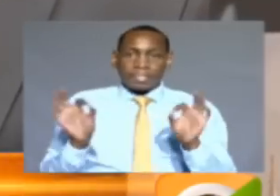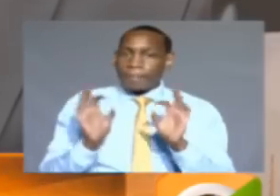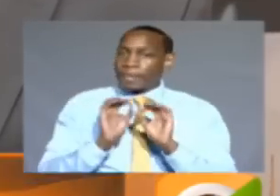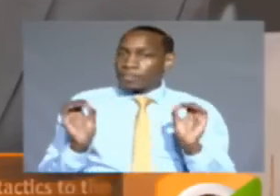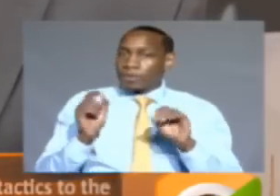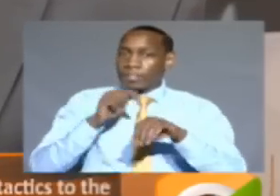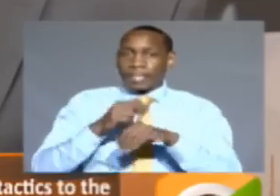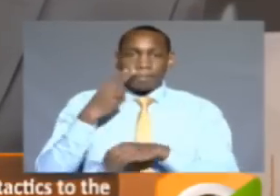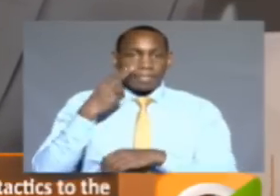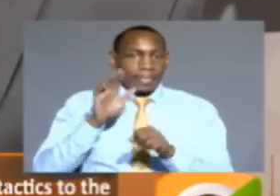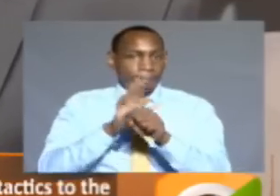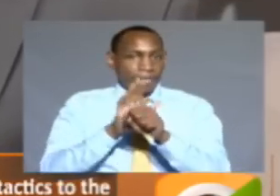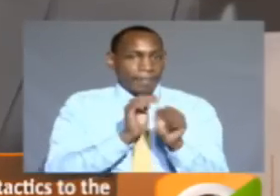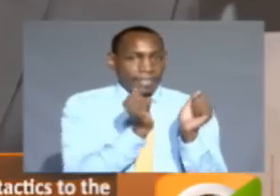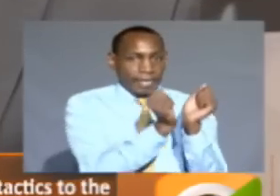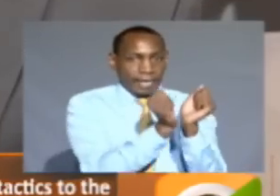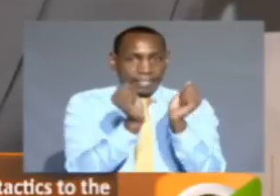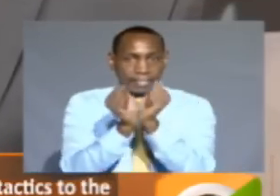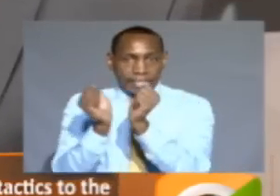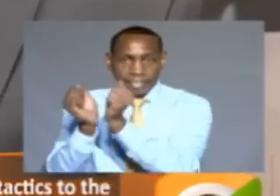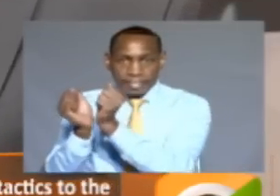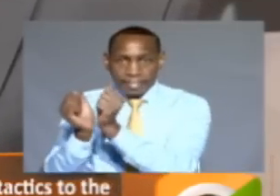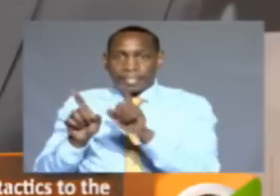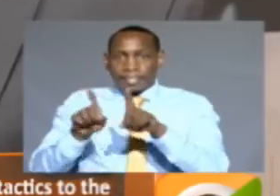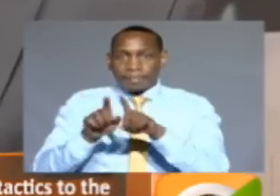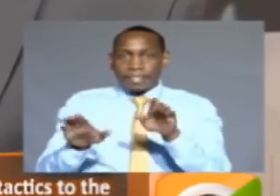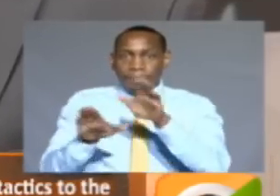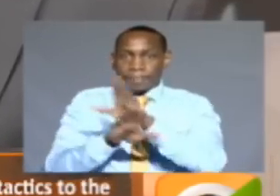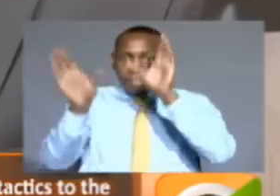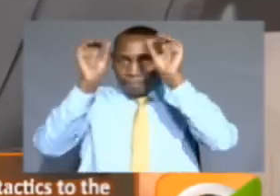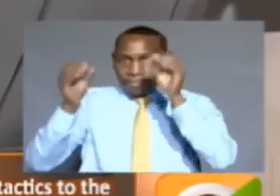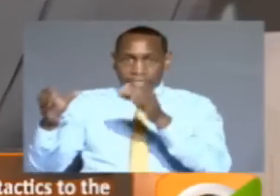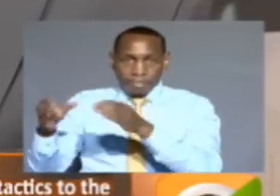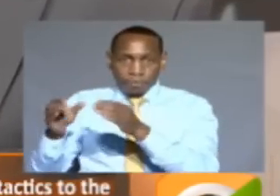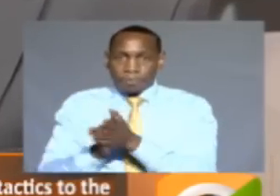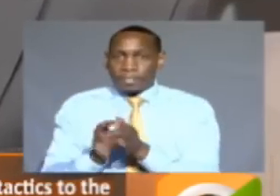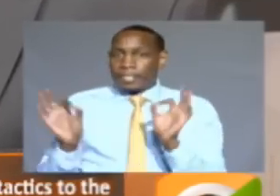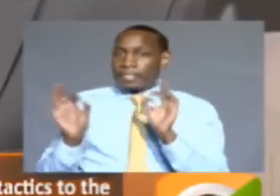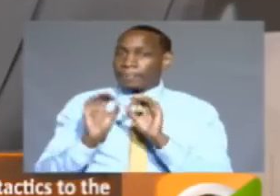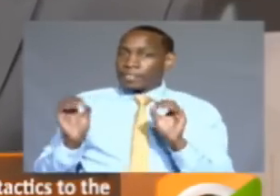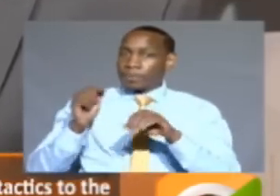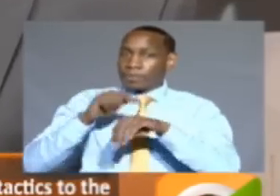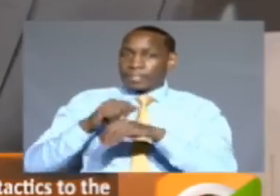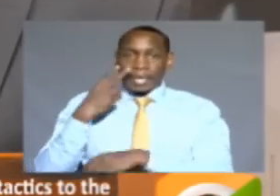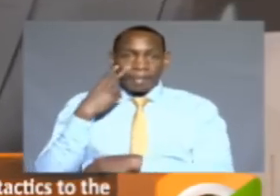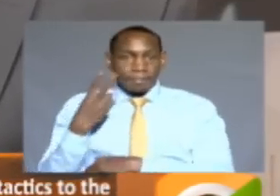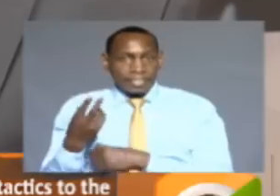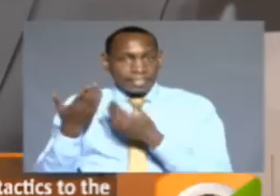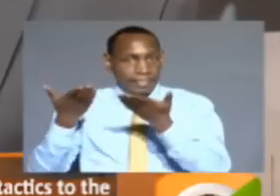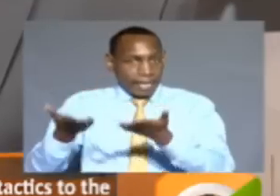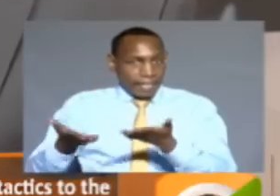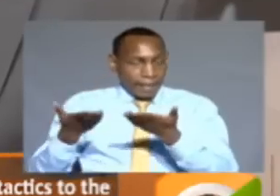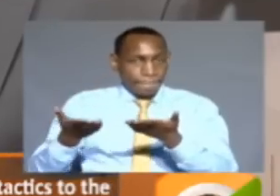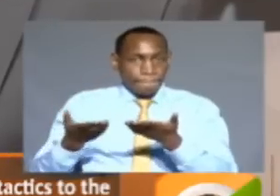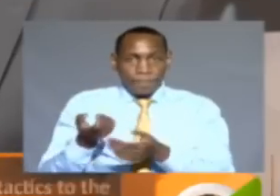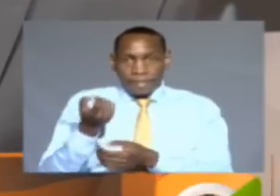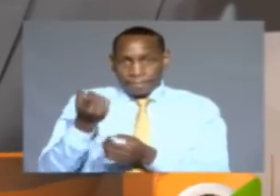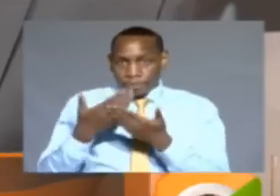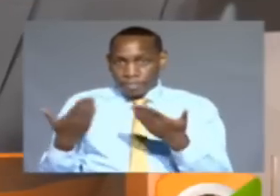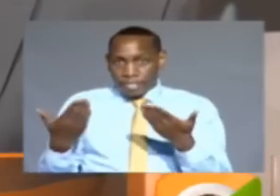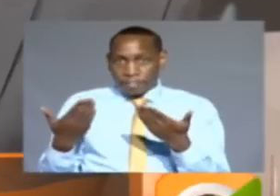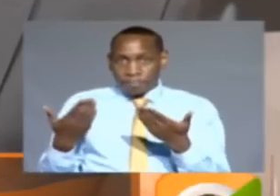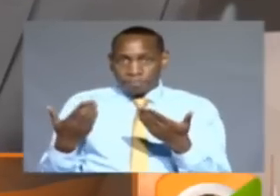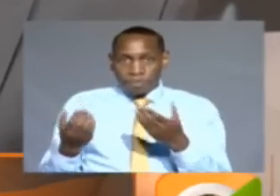don't be surprised when you see a number of arrests. And also from the deputy president's side, don't be surprised when you see now a few things